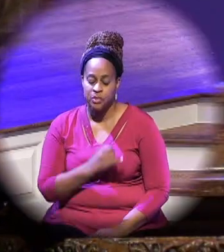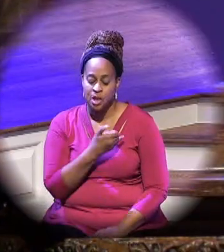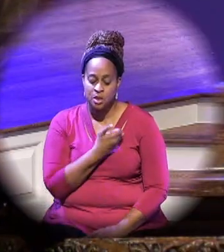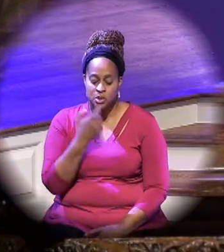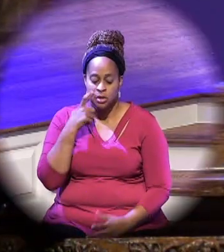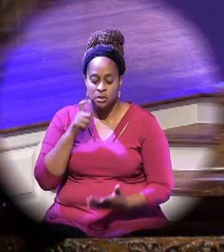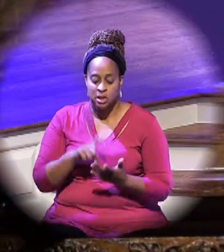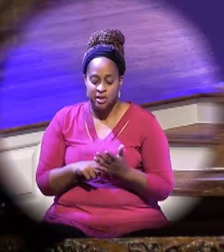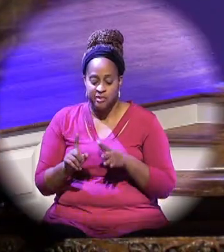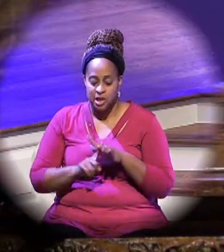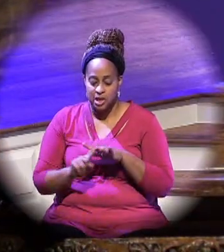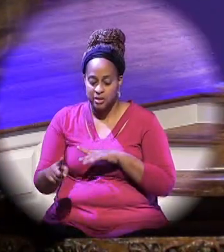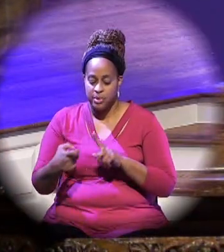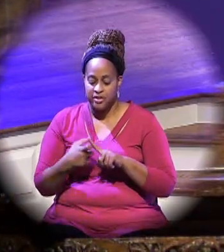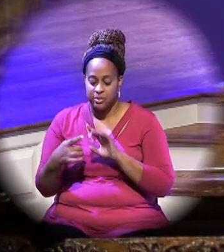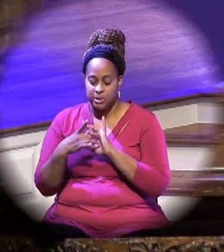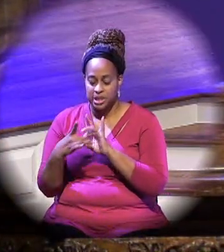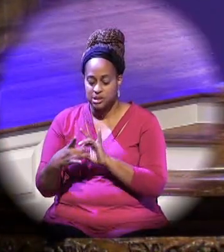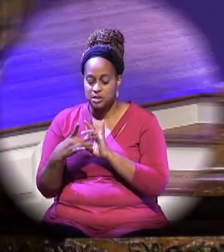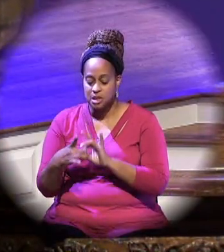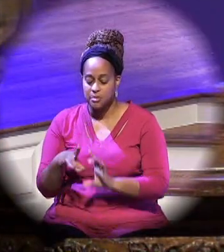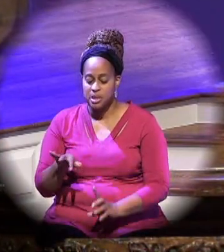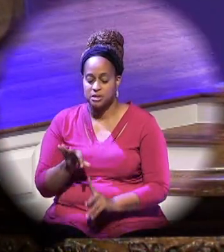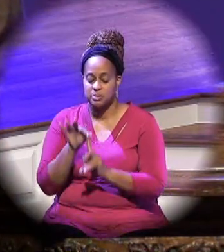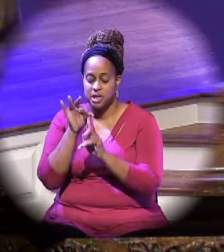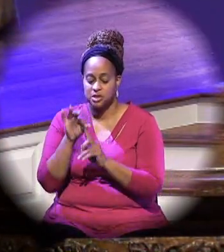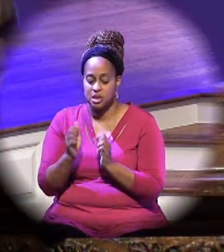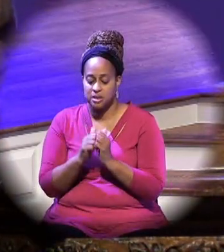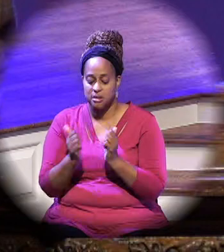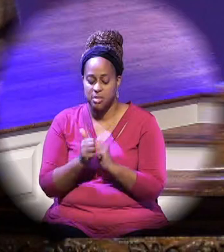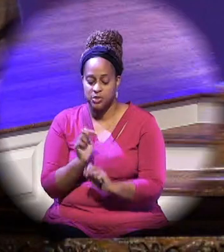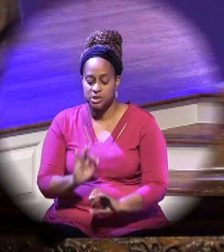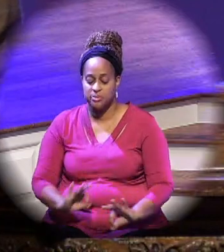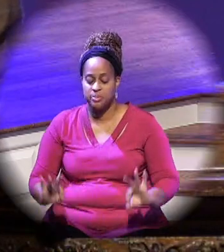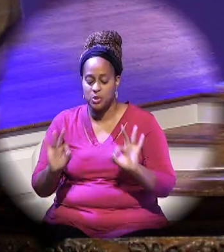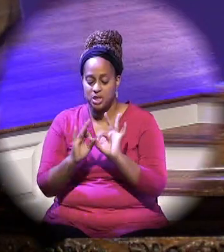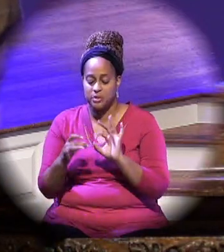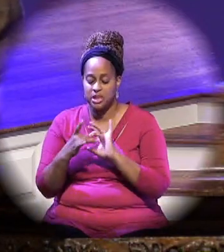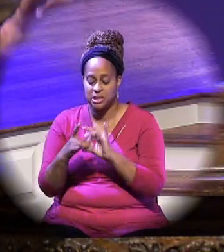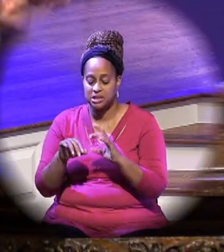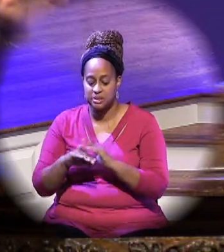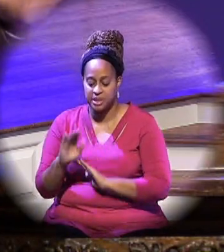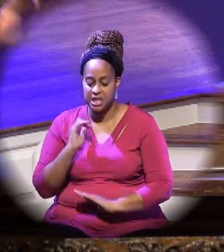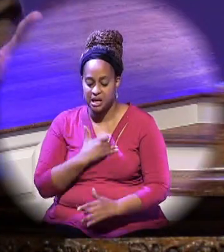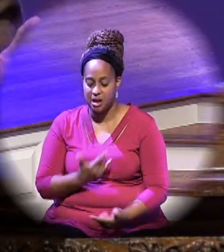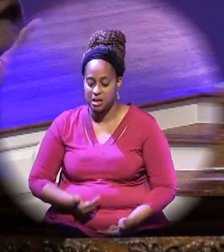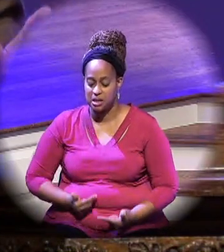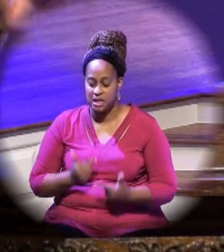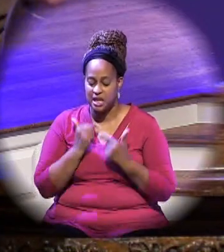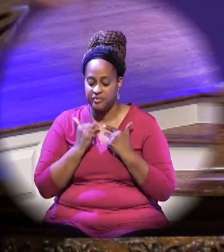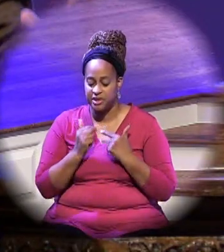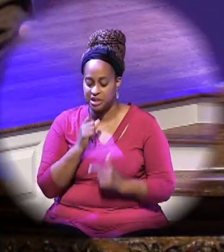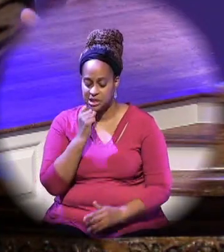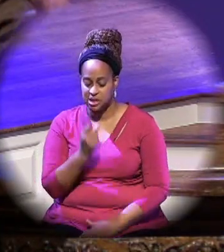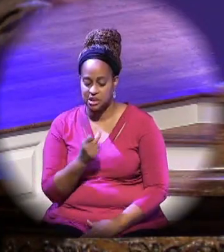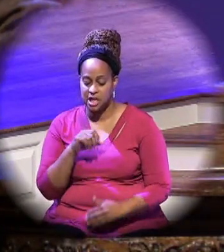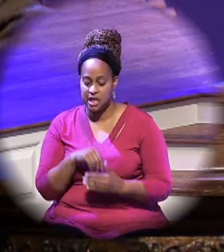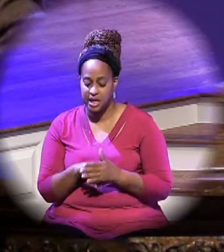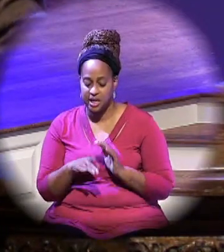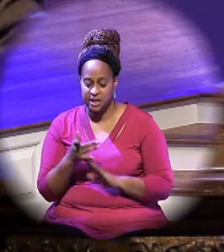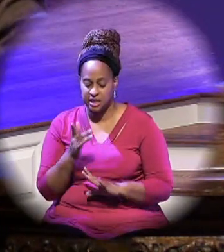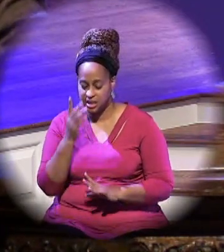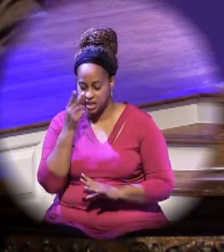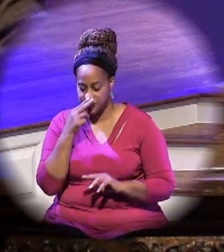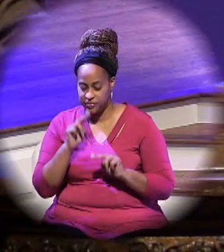when we get away from the relationships, especially the most important relationship in our life, it's not fun and adventure that